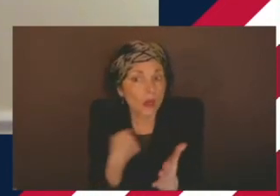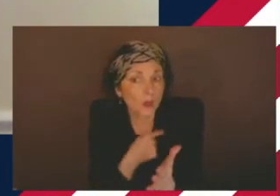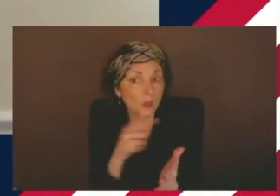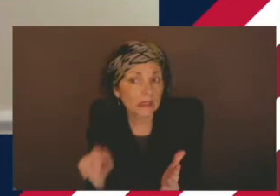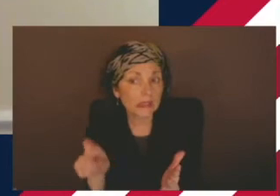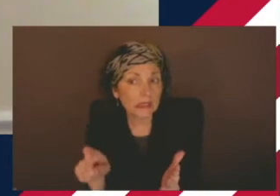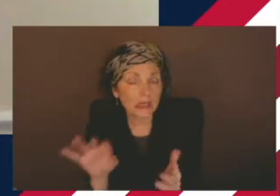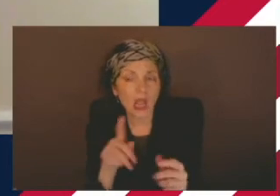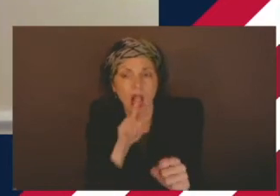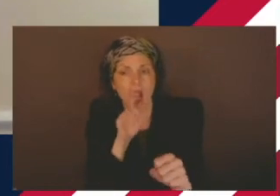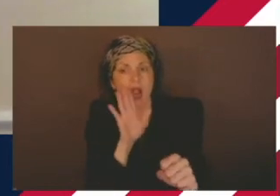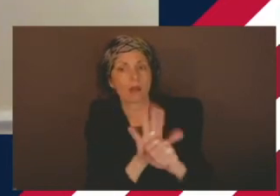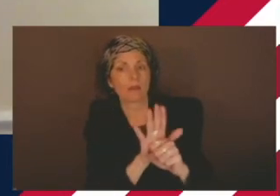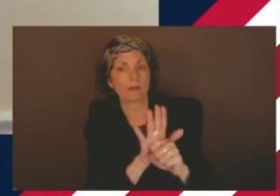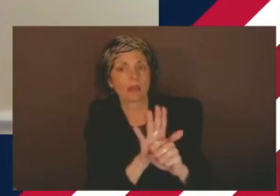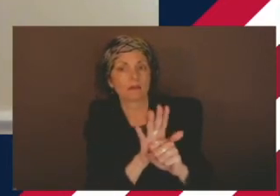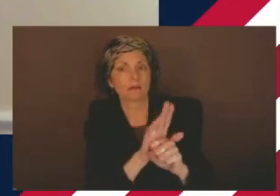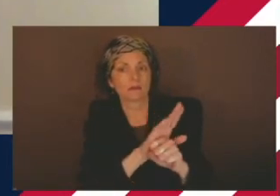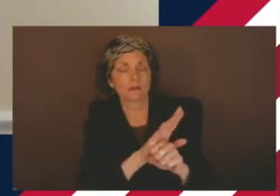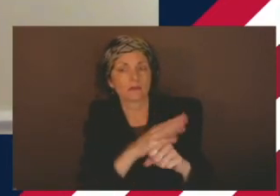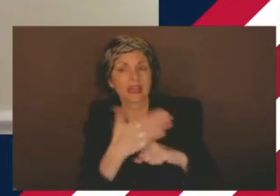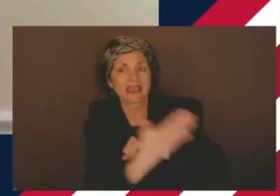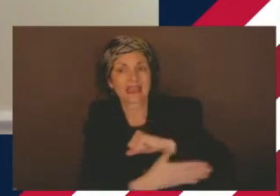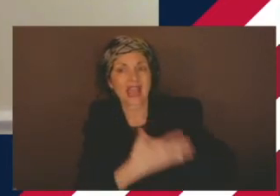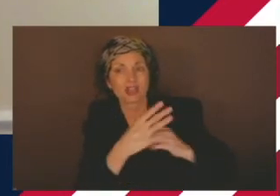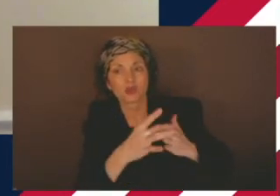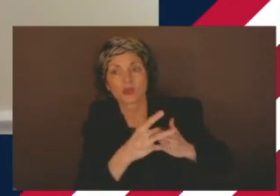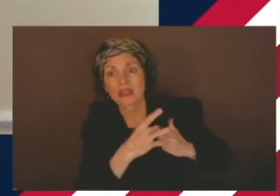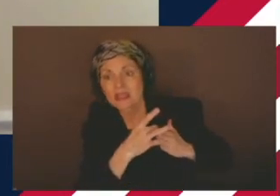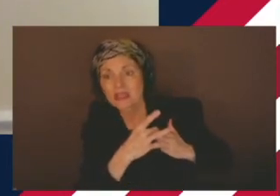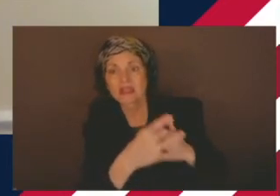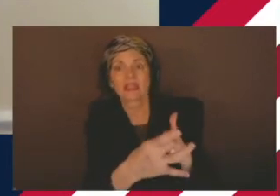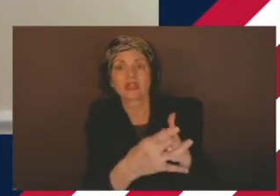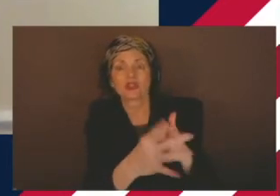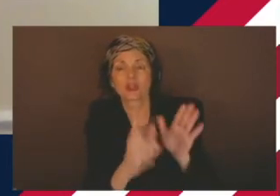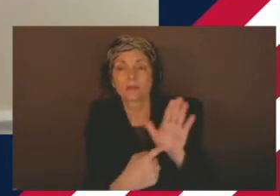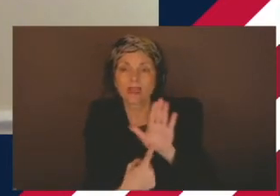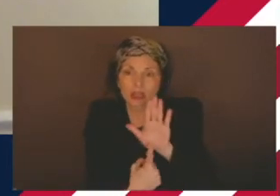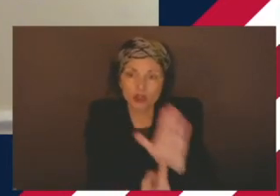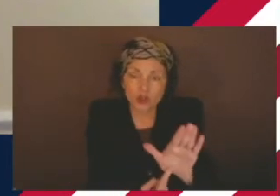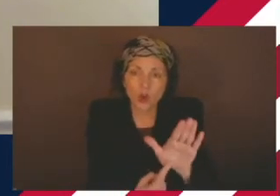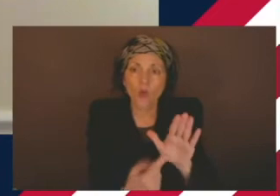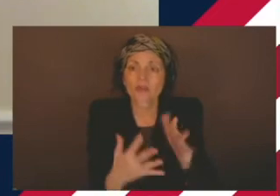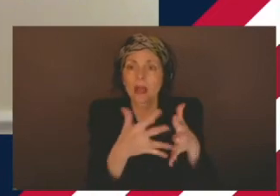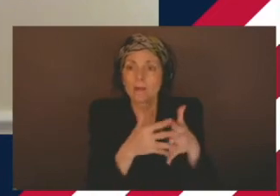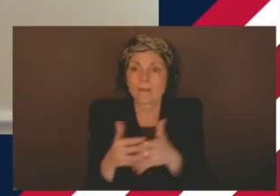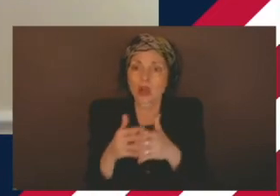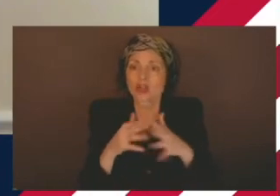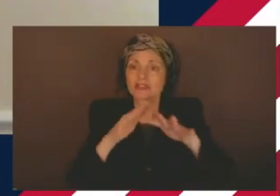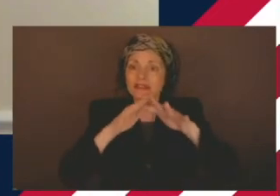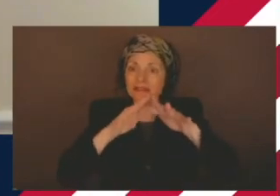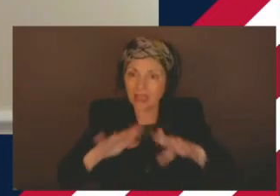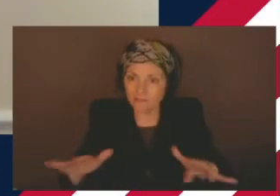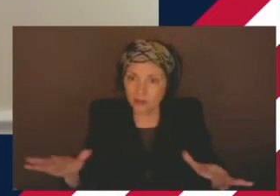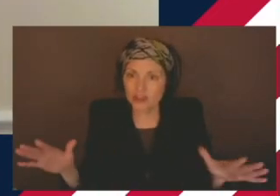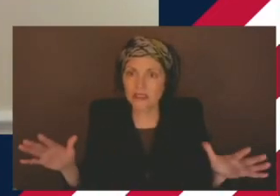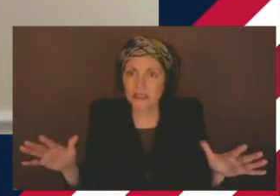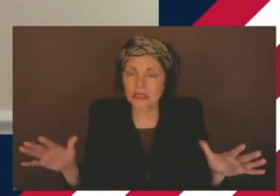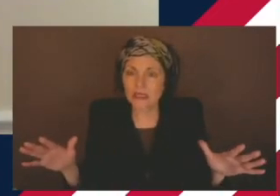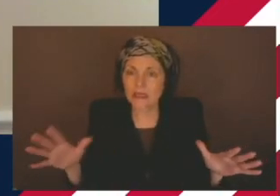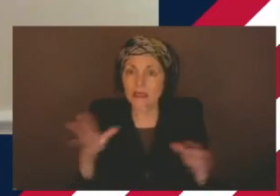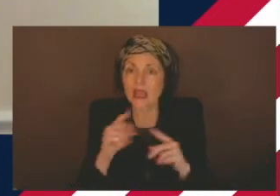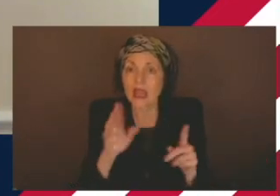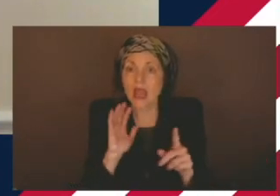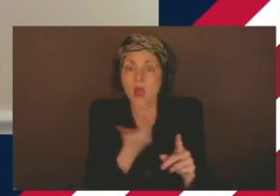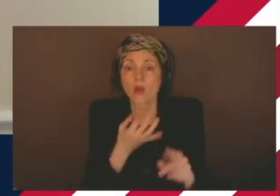security leadership that represents America's diversity, the breadth of our expertise, and a commitment